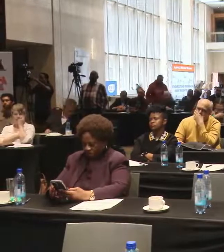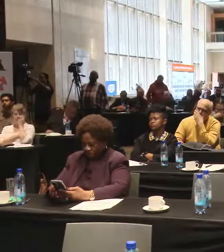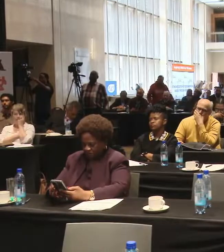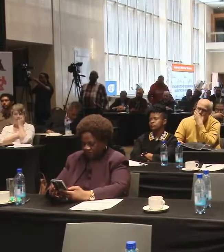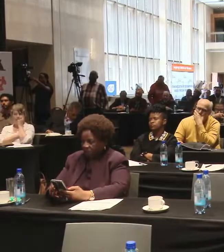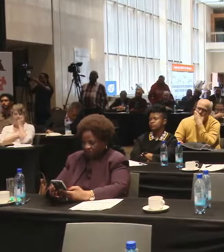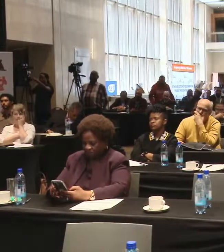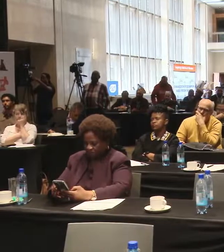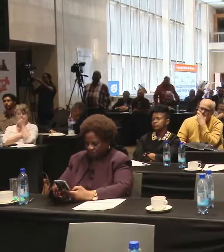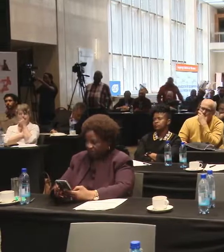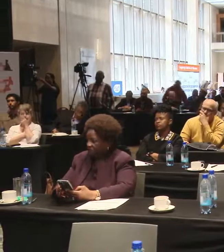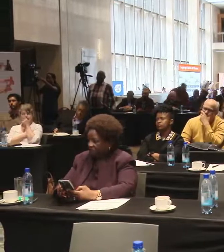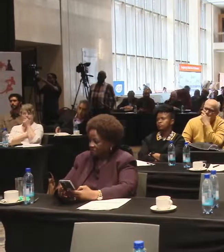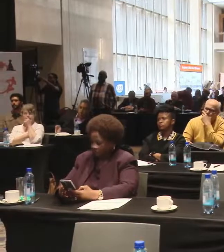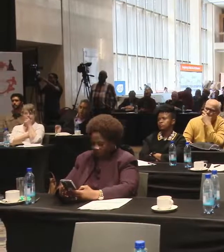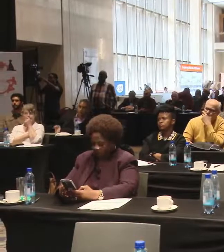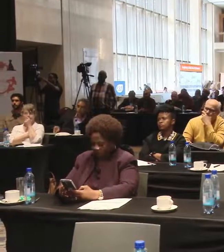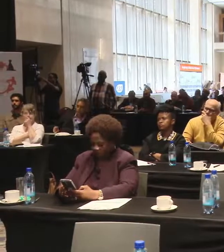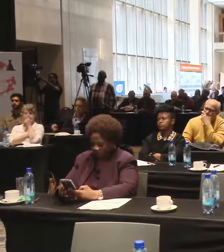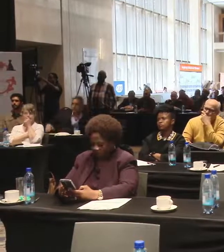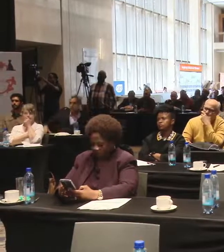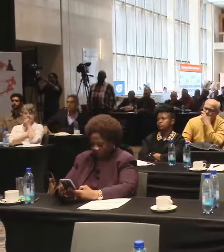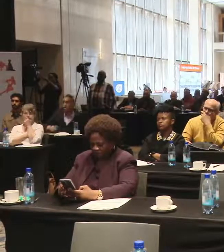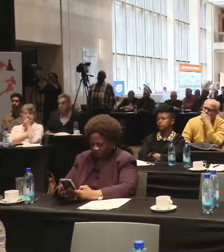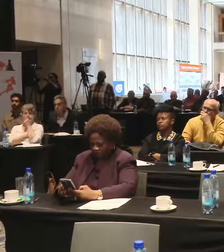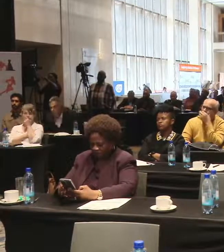Thank you, Chairperson. Deputy Chair.